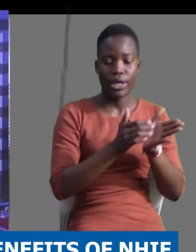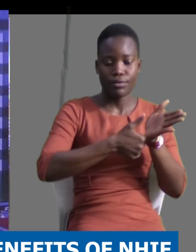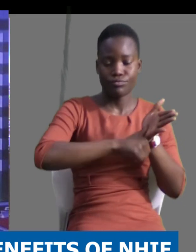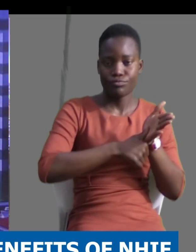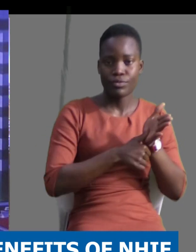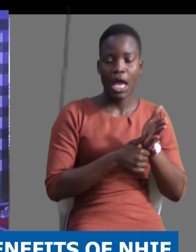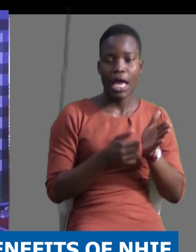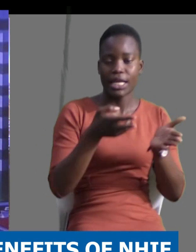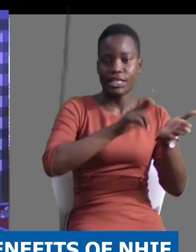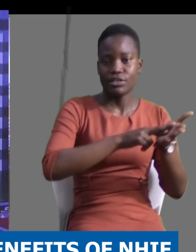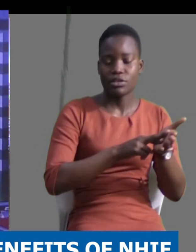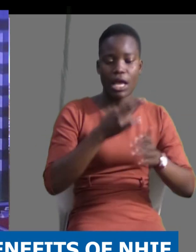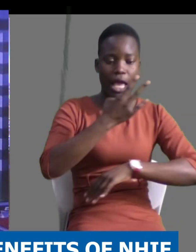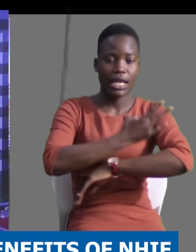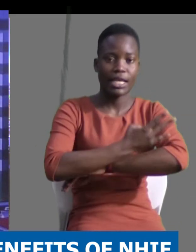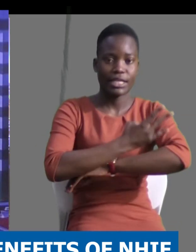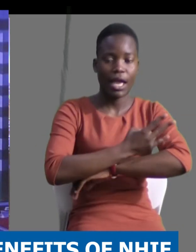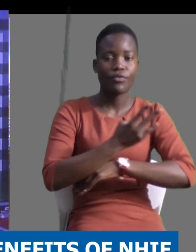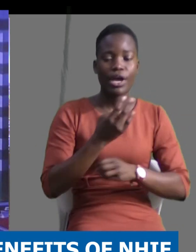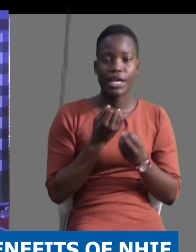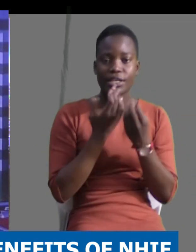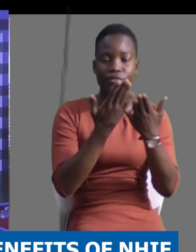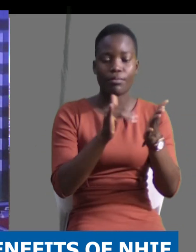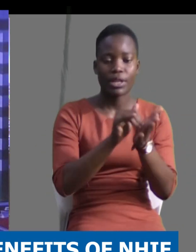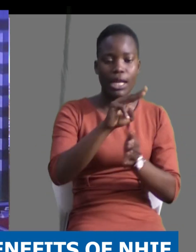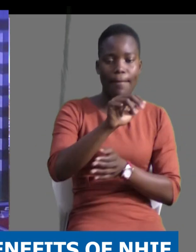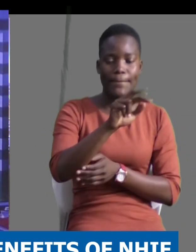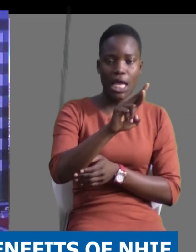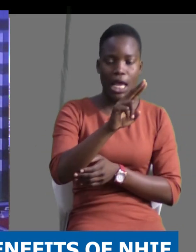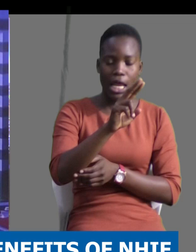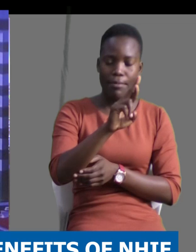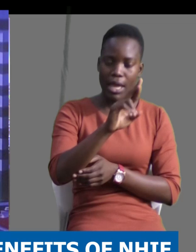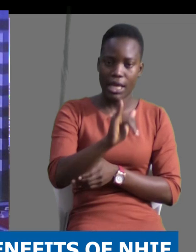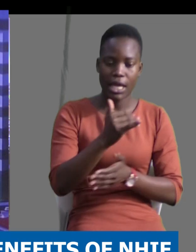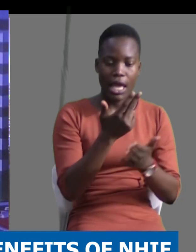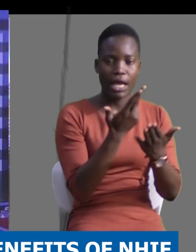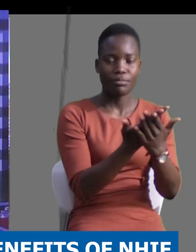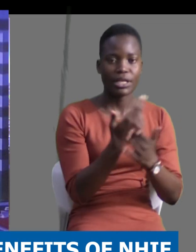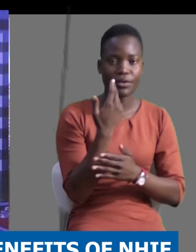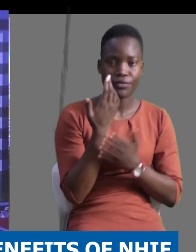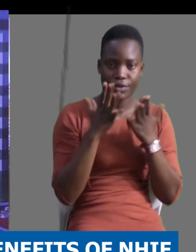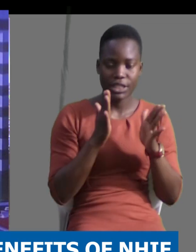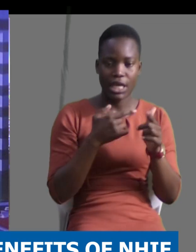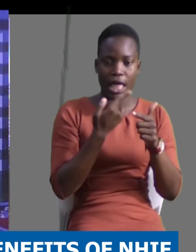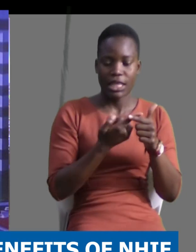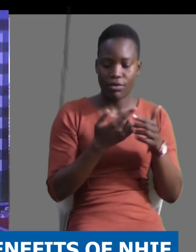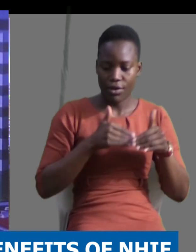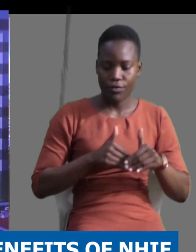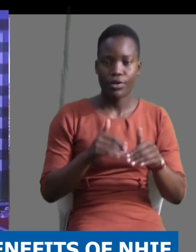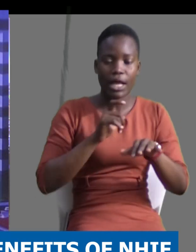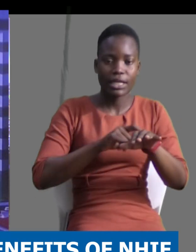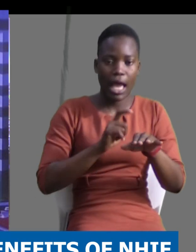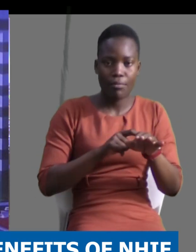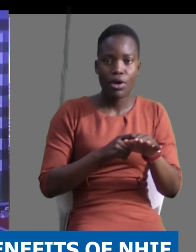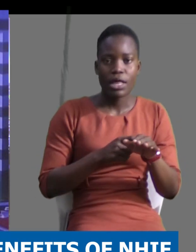comes with that biometric registration, NHIF is notified Mary has been admitted. Then a claim process starts